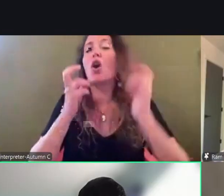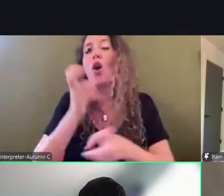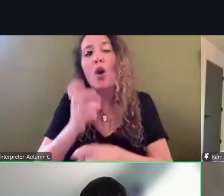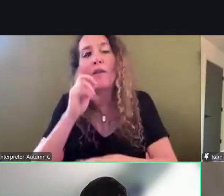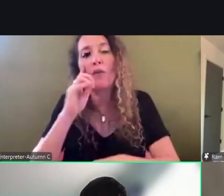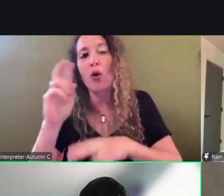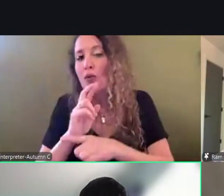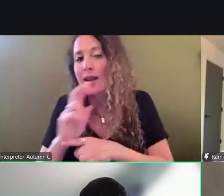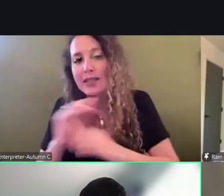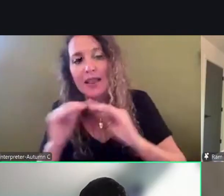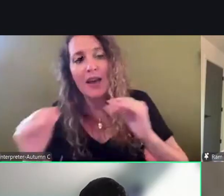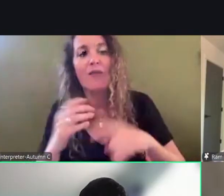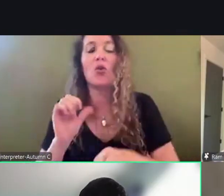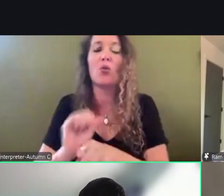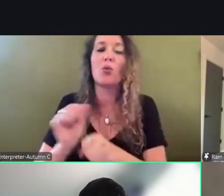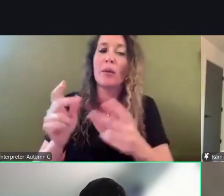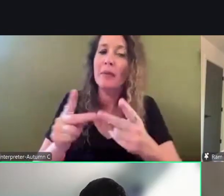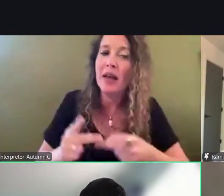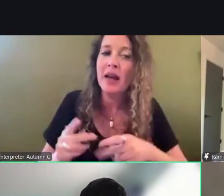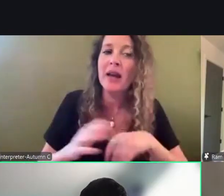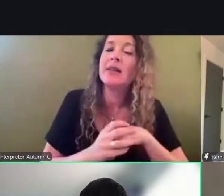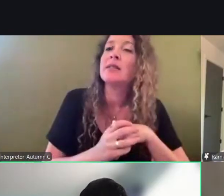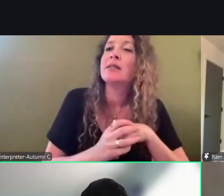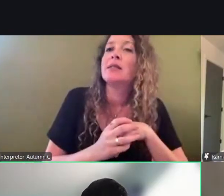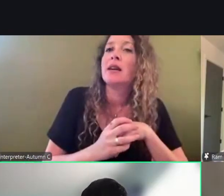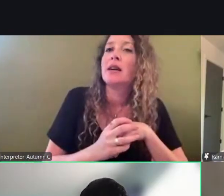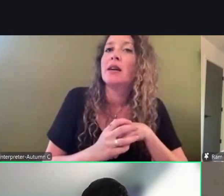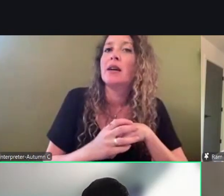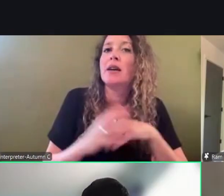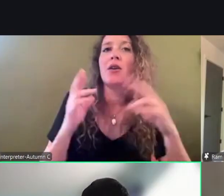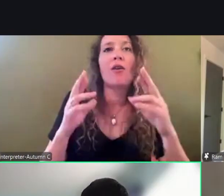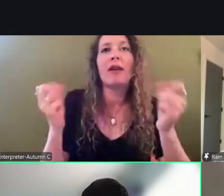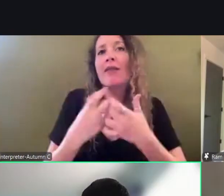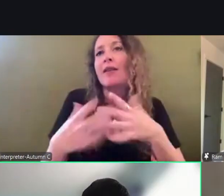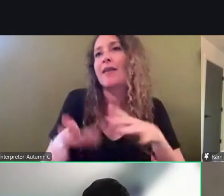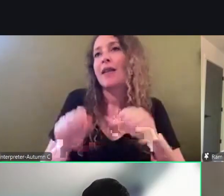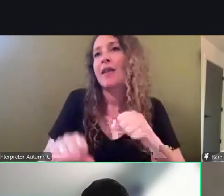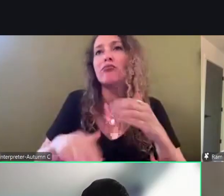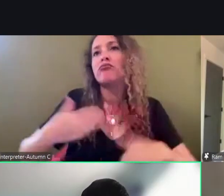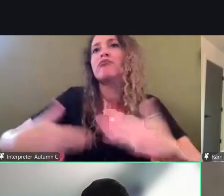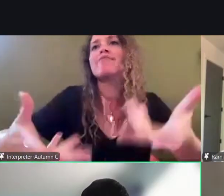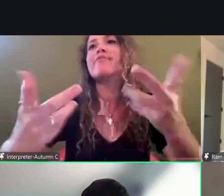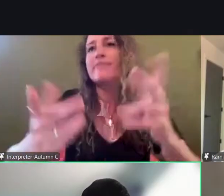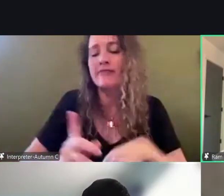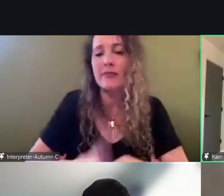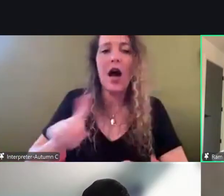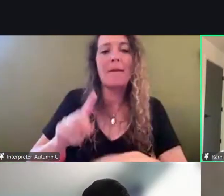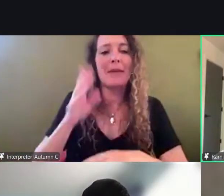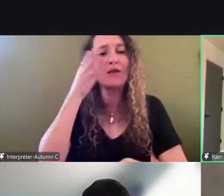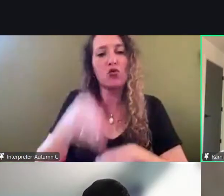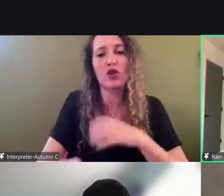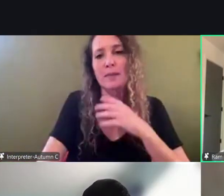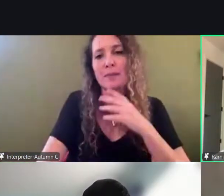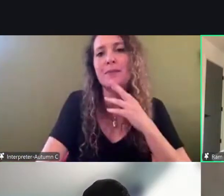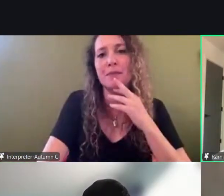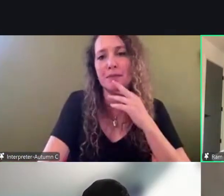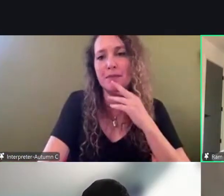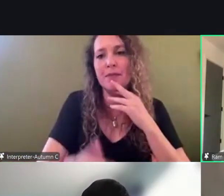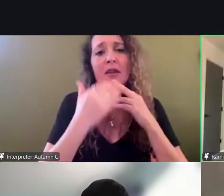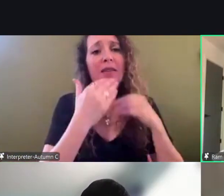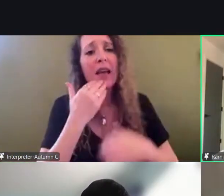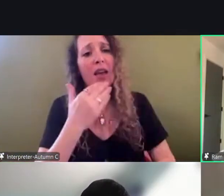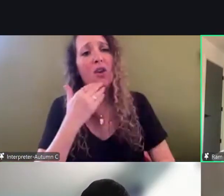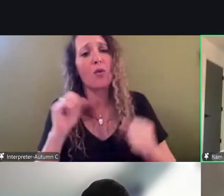in the workplace. So hopefully the work that we do now can trickle up in the future. But Thank you all for that, for